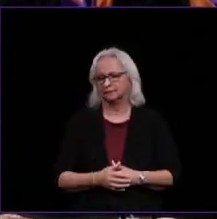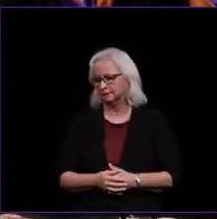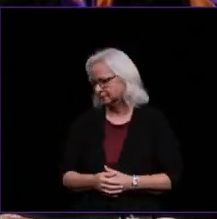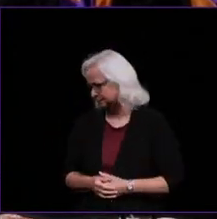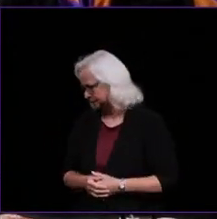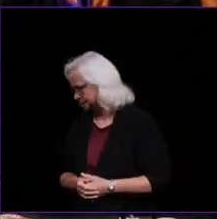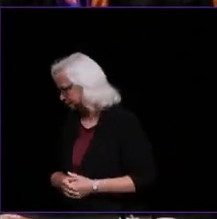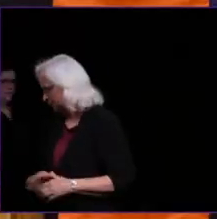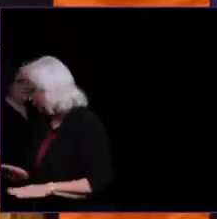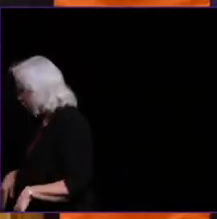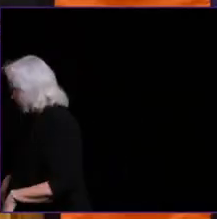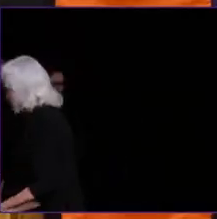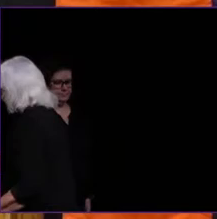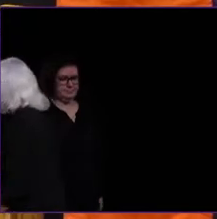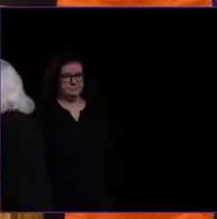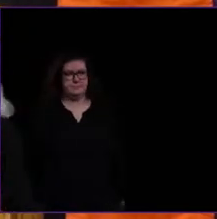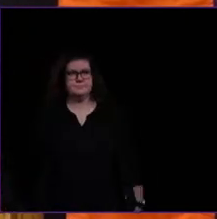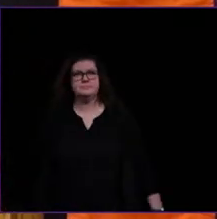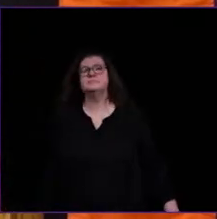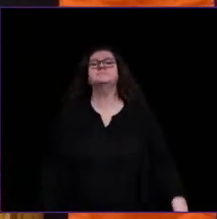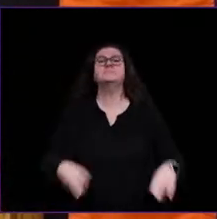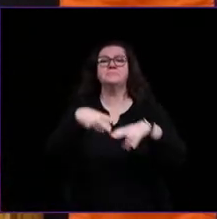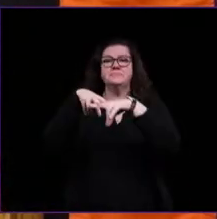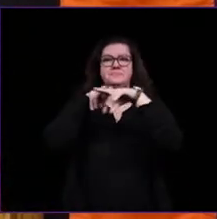You may be seated.